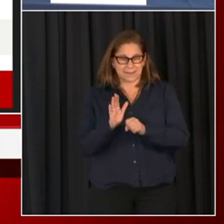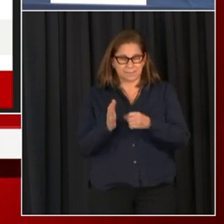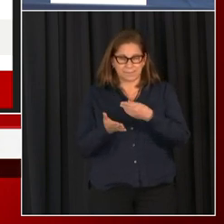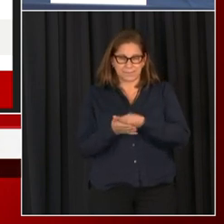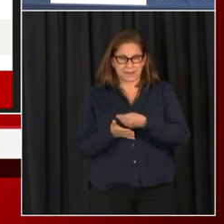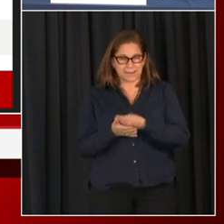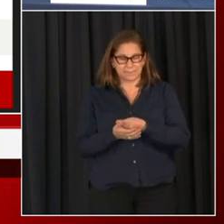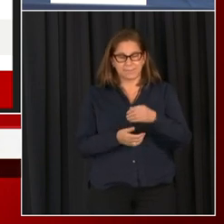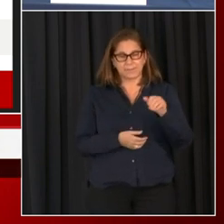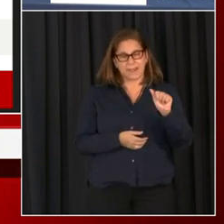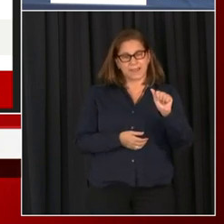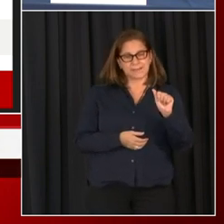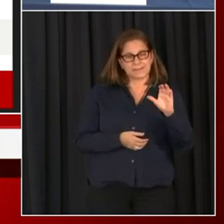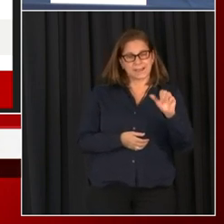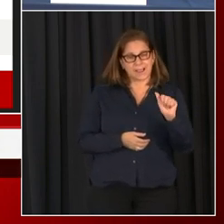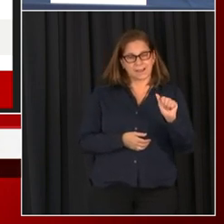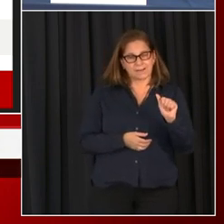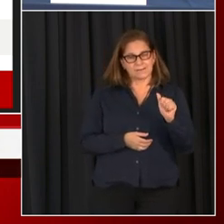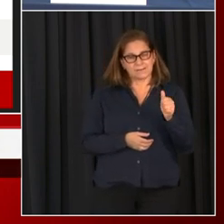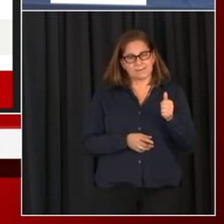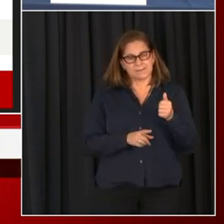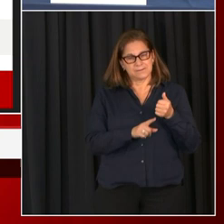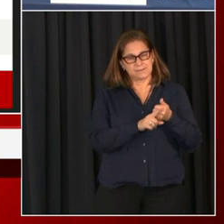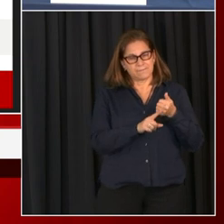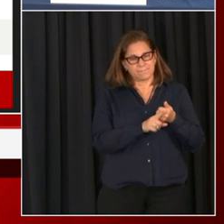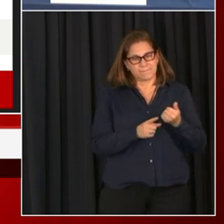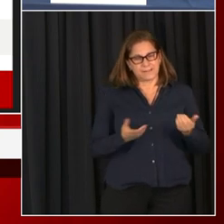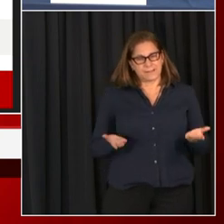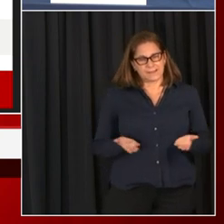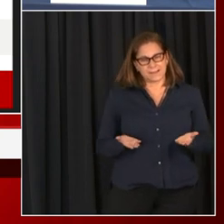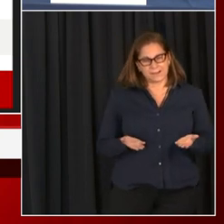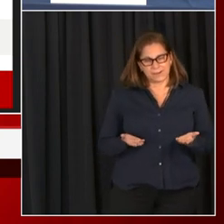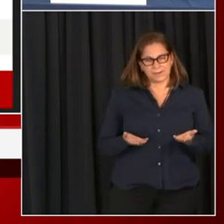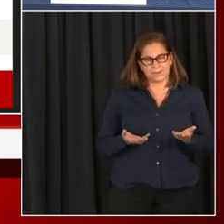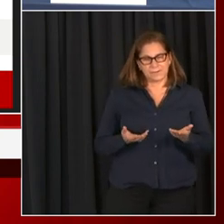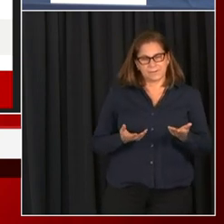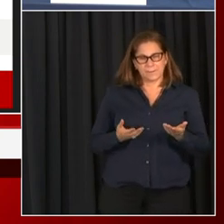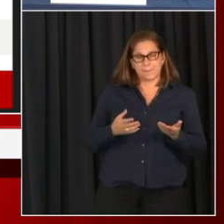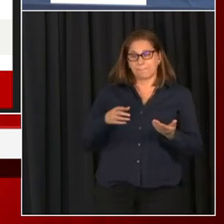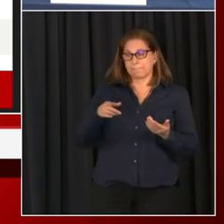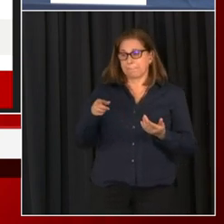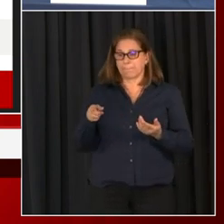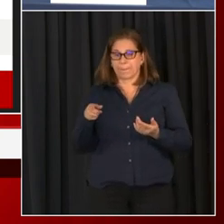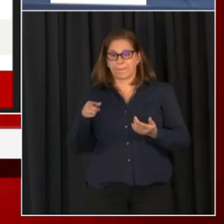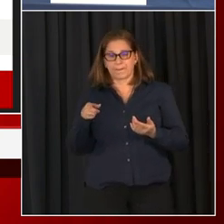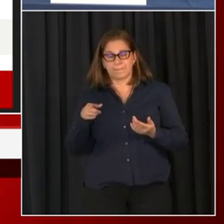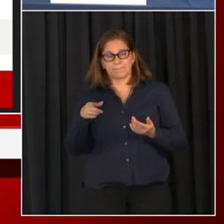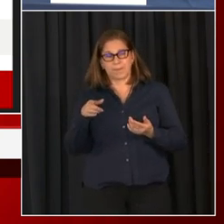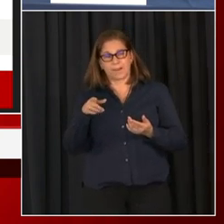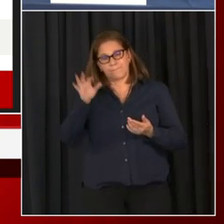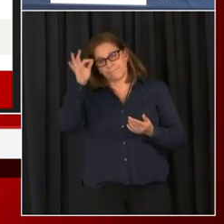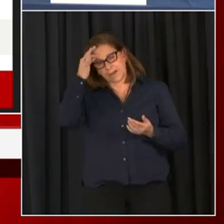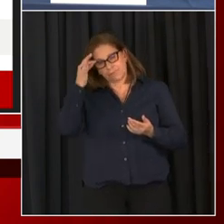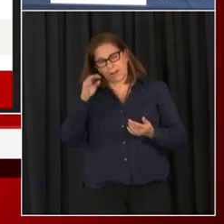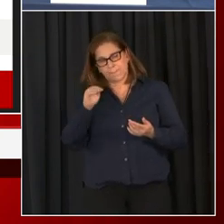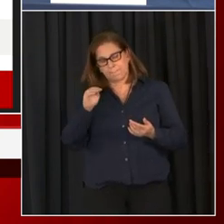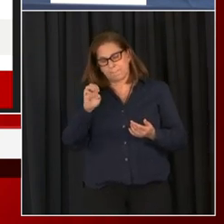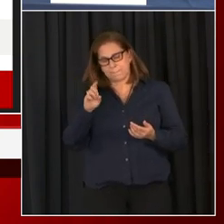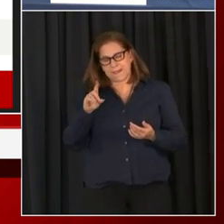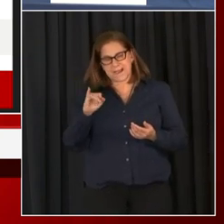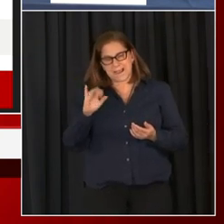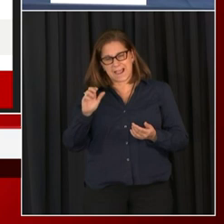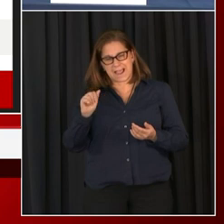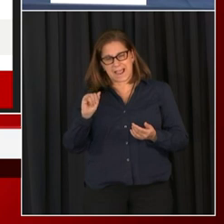Medicaid expansion, Medicaid is the public health insurance program, where the federal government pays 90 cents to